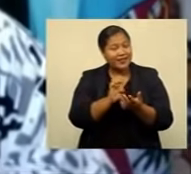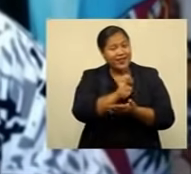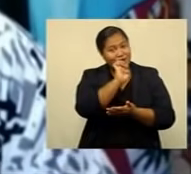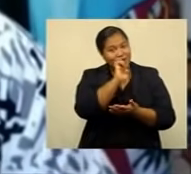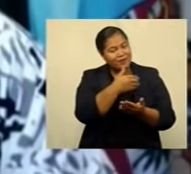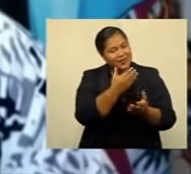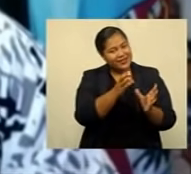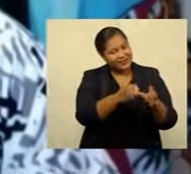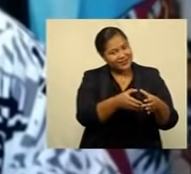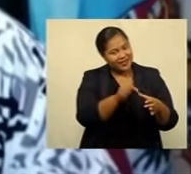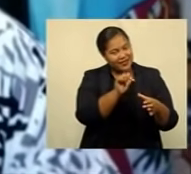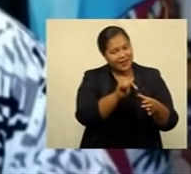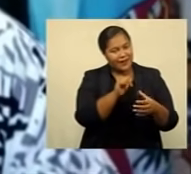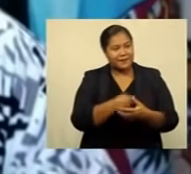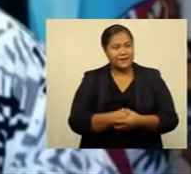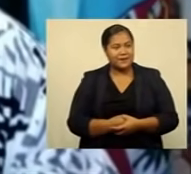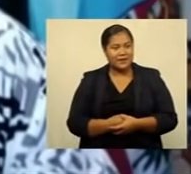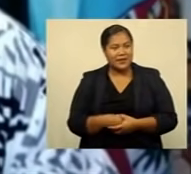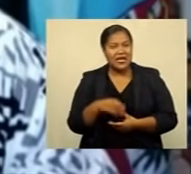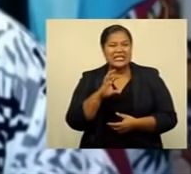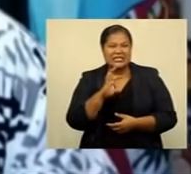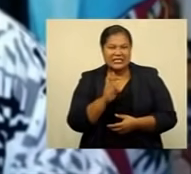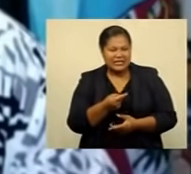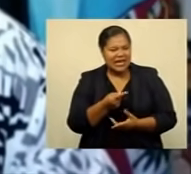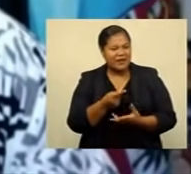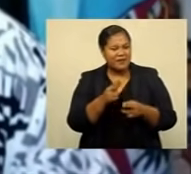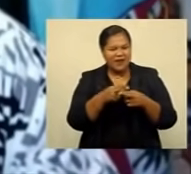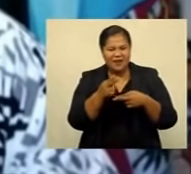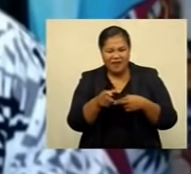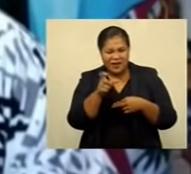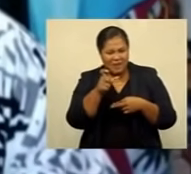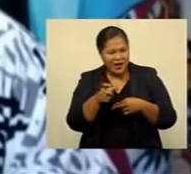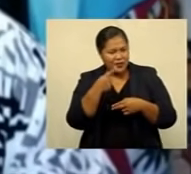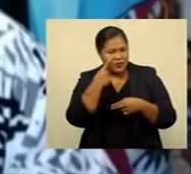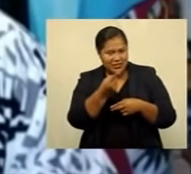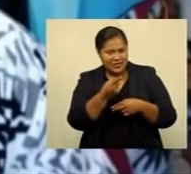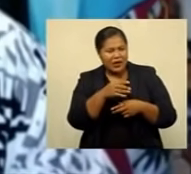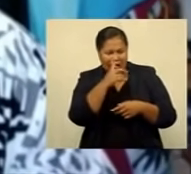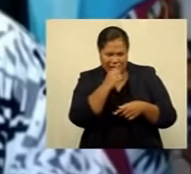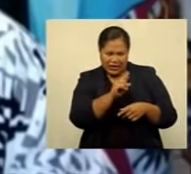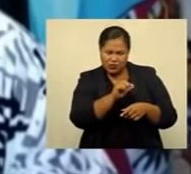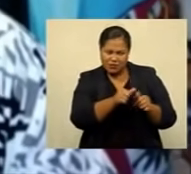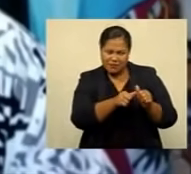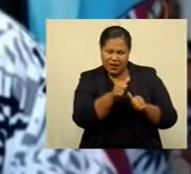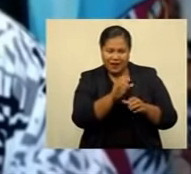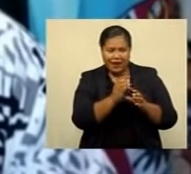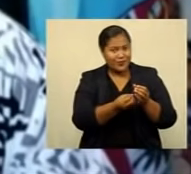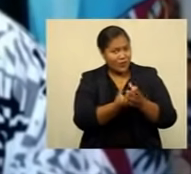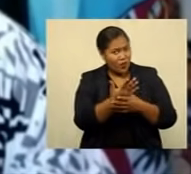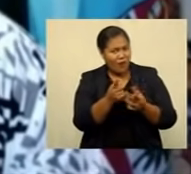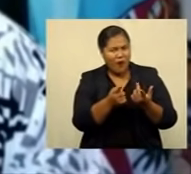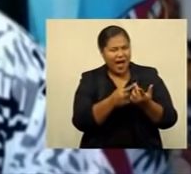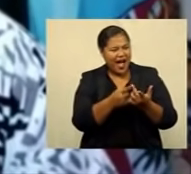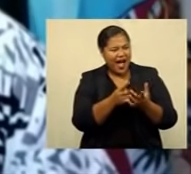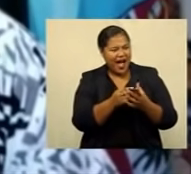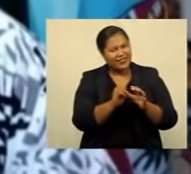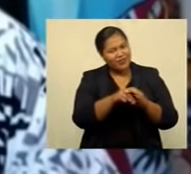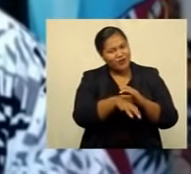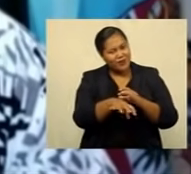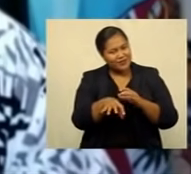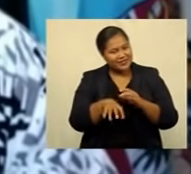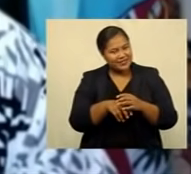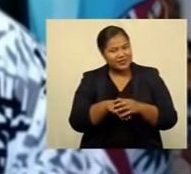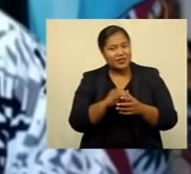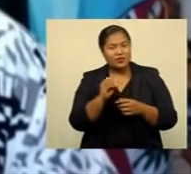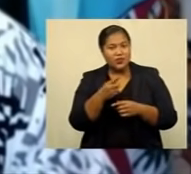either. Some growers may find that they can do a lot better growing other more lucrative crops. And we